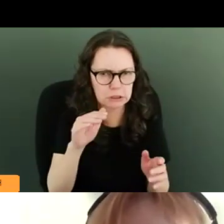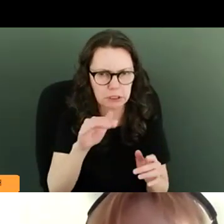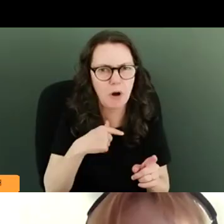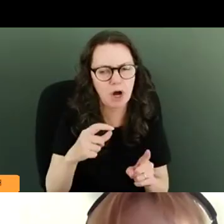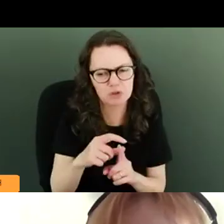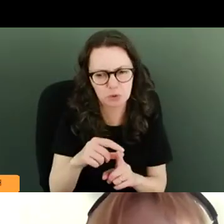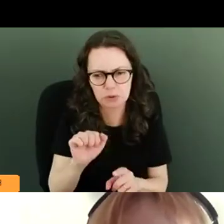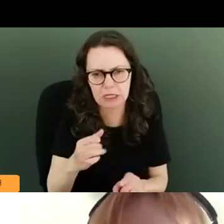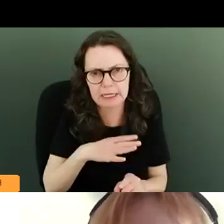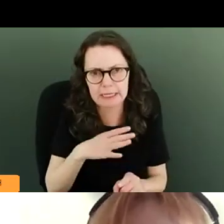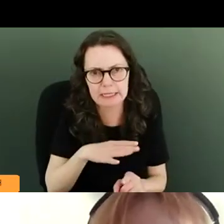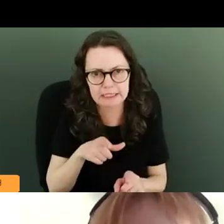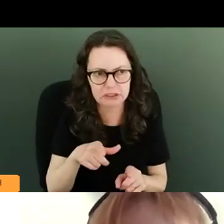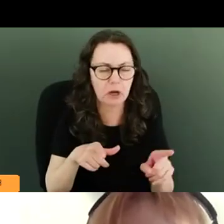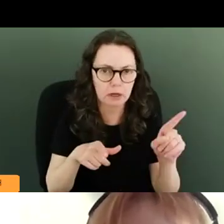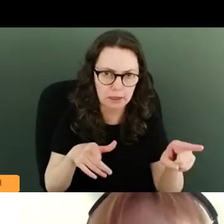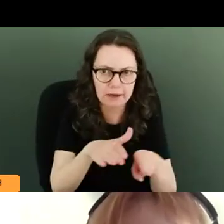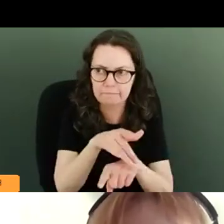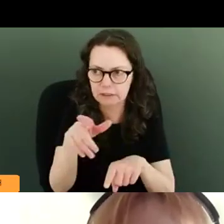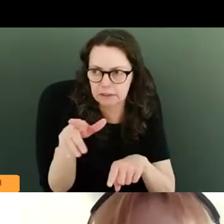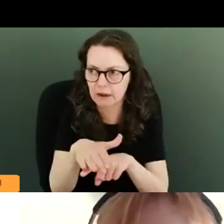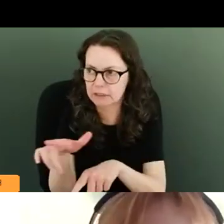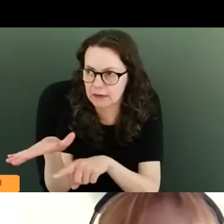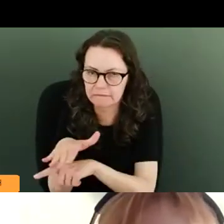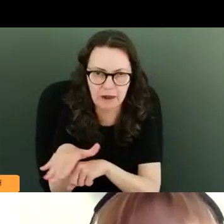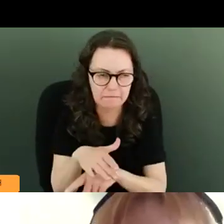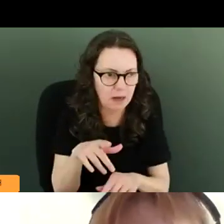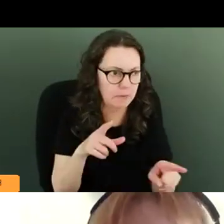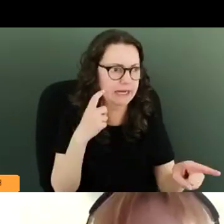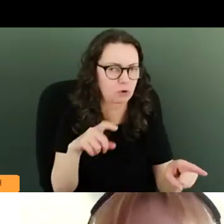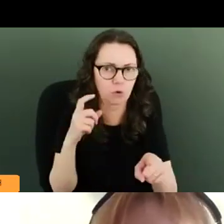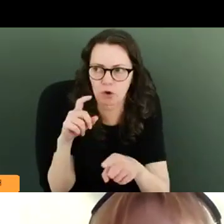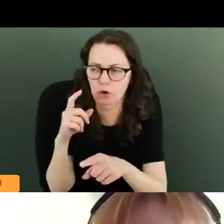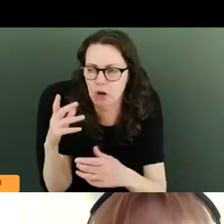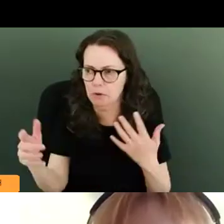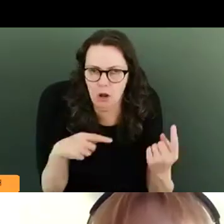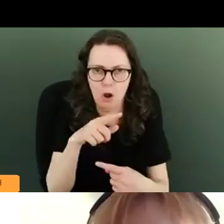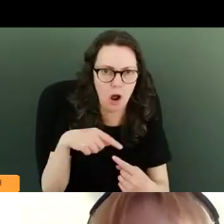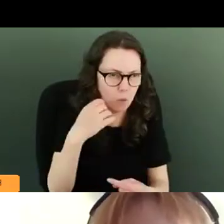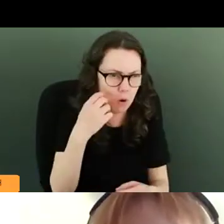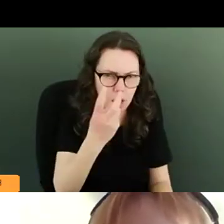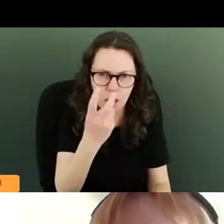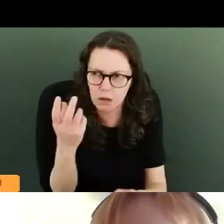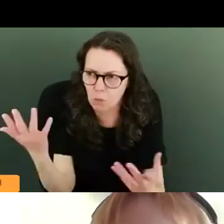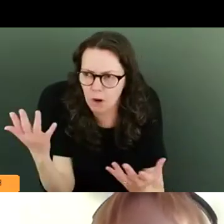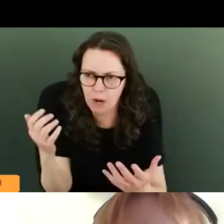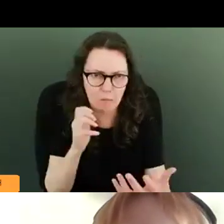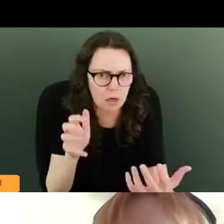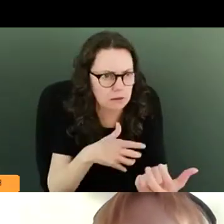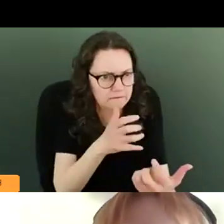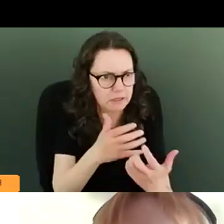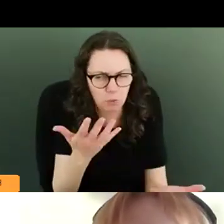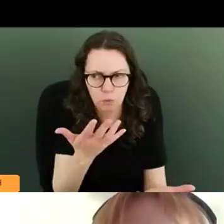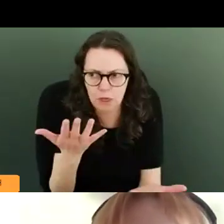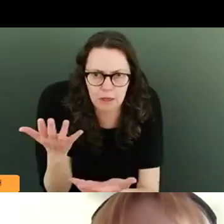picked up in so many different systems, ignored in others. So we're constantly trying to work out where we fit. And